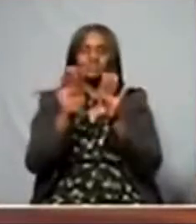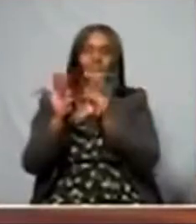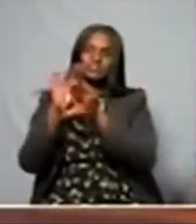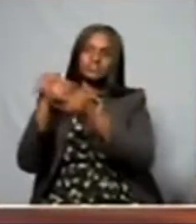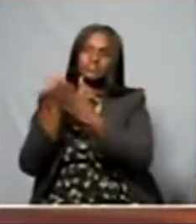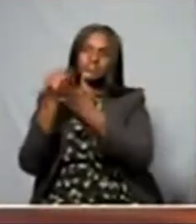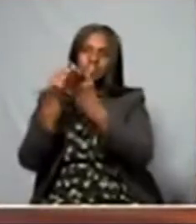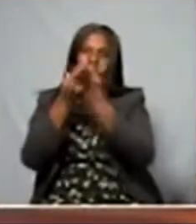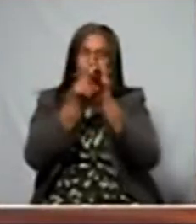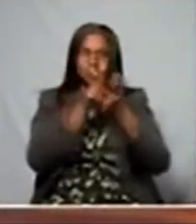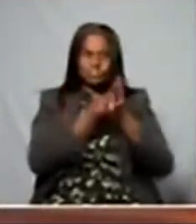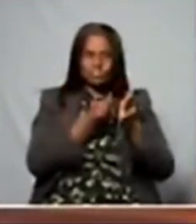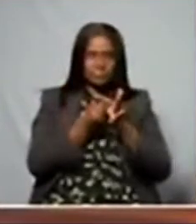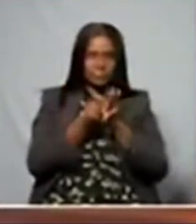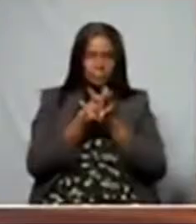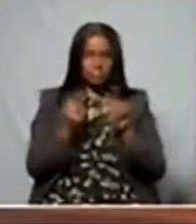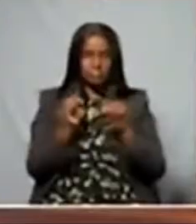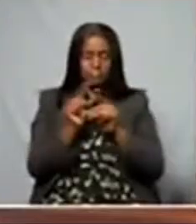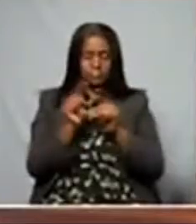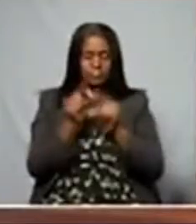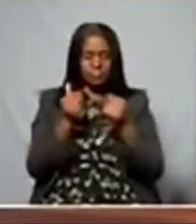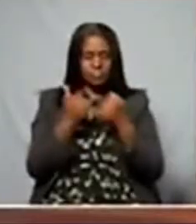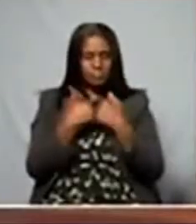accounts, and